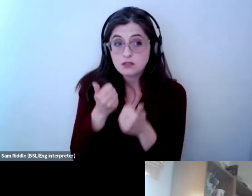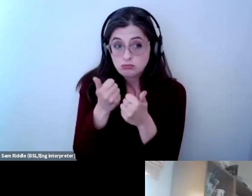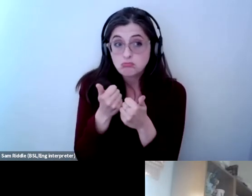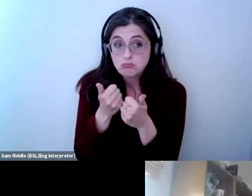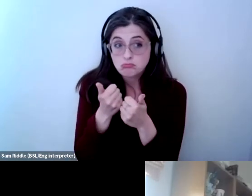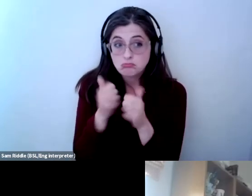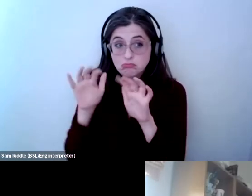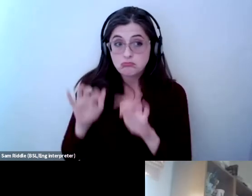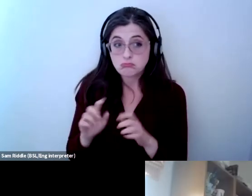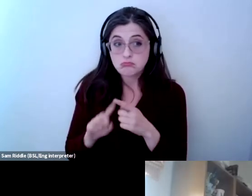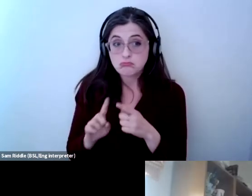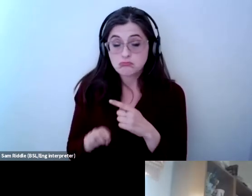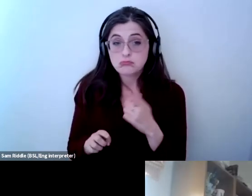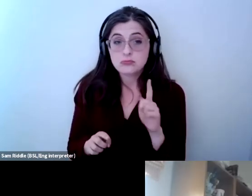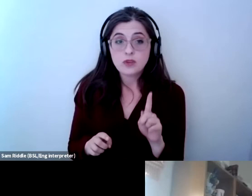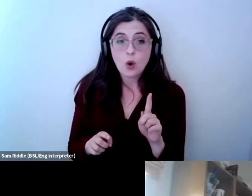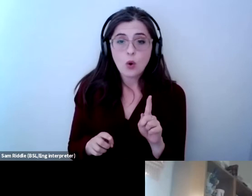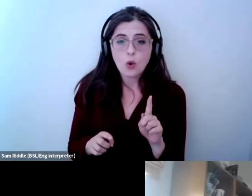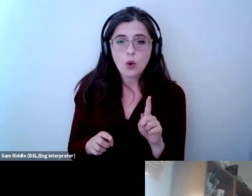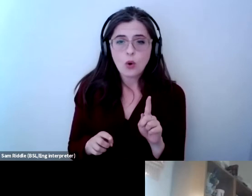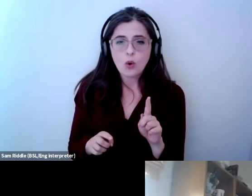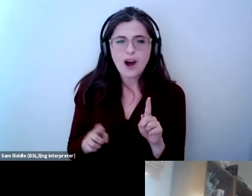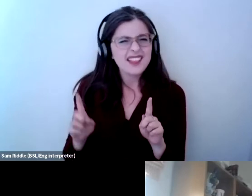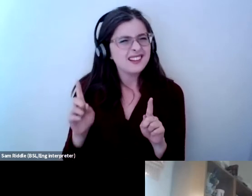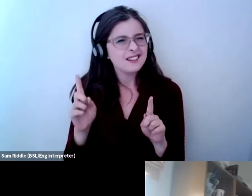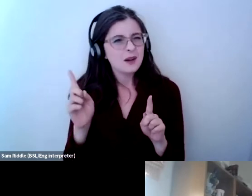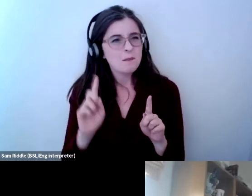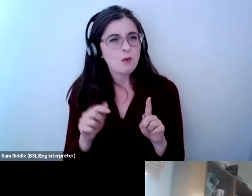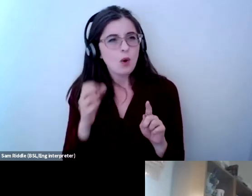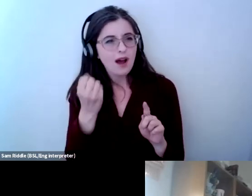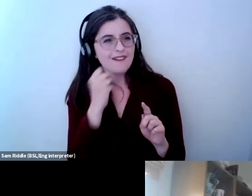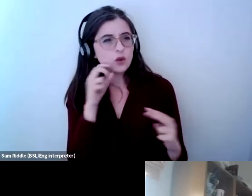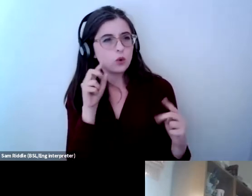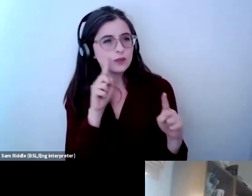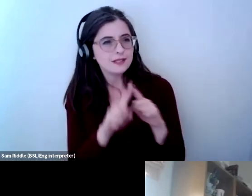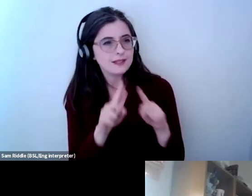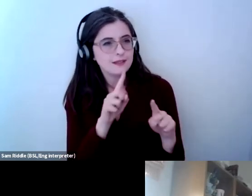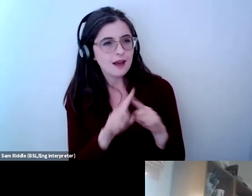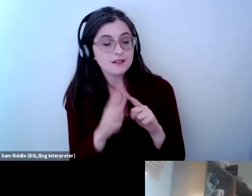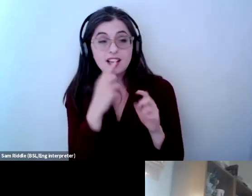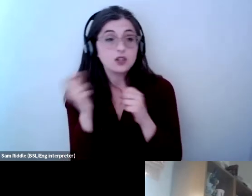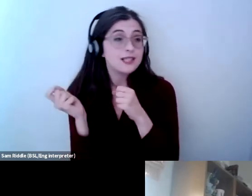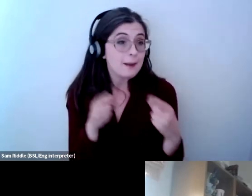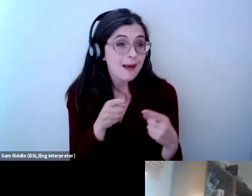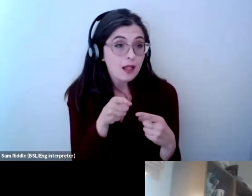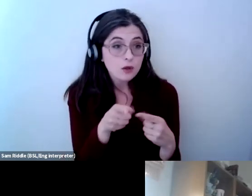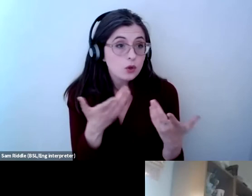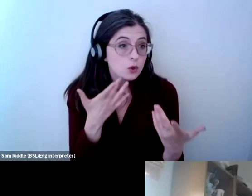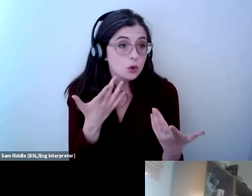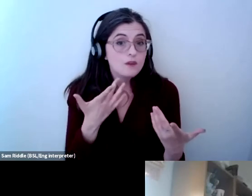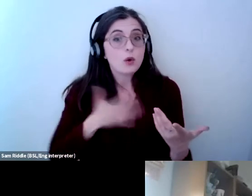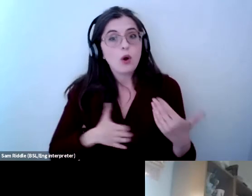perfect. Or indeed, I think people will have your details, so they can email you if they want to get into a more